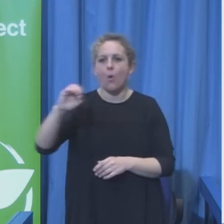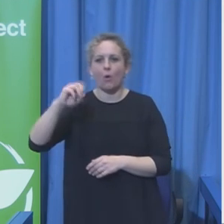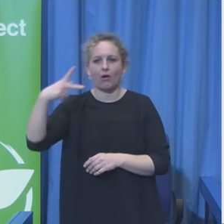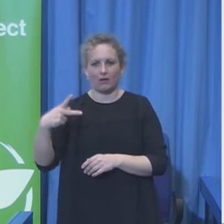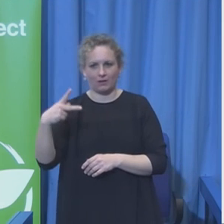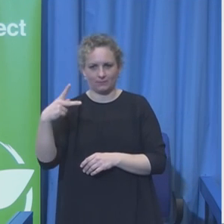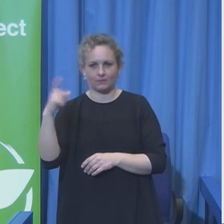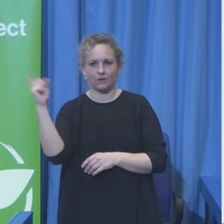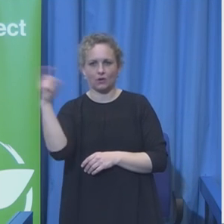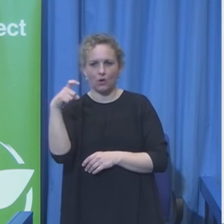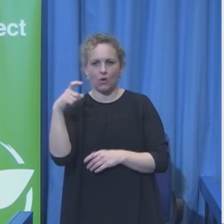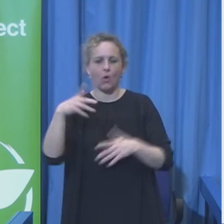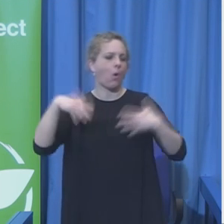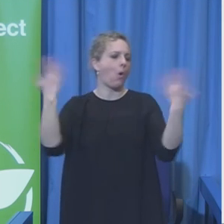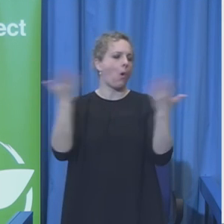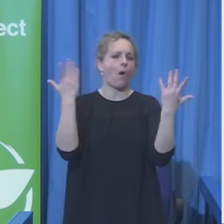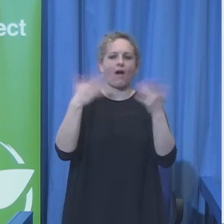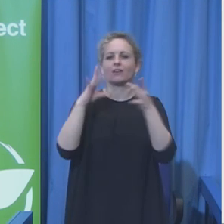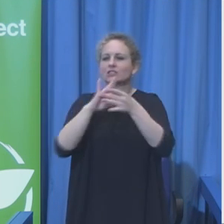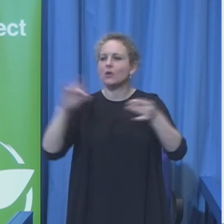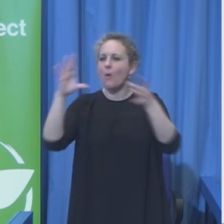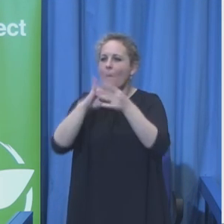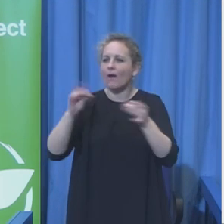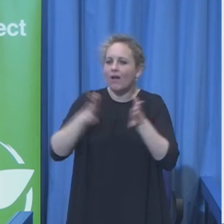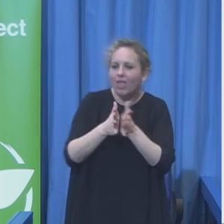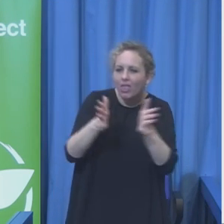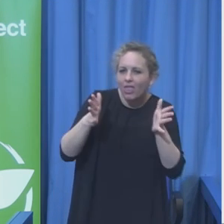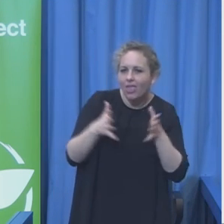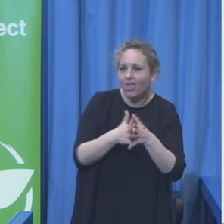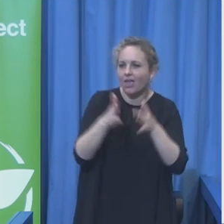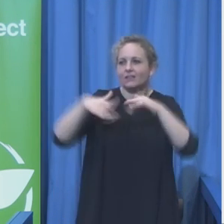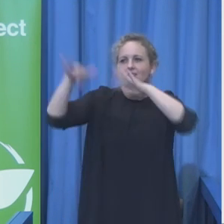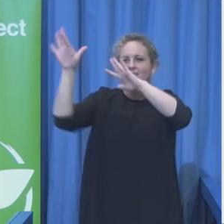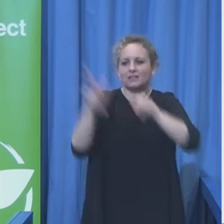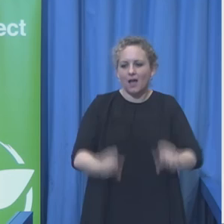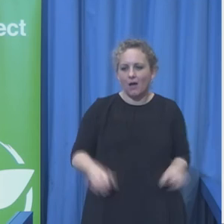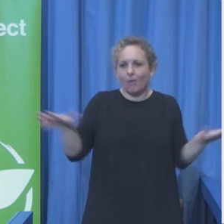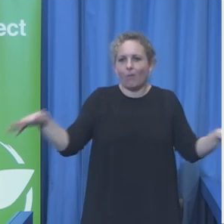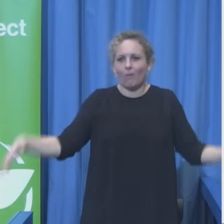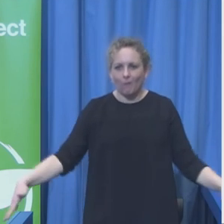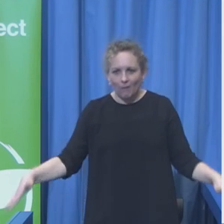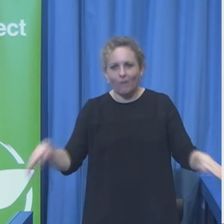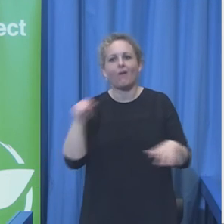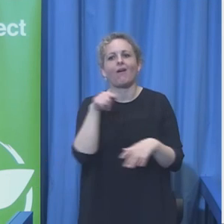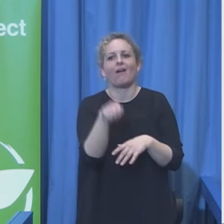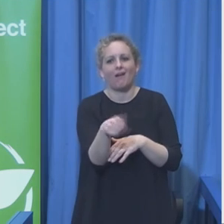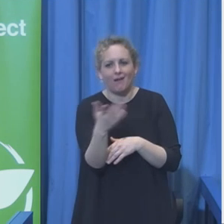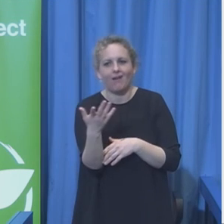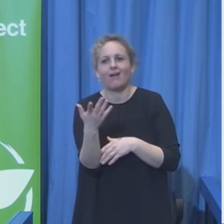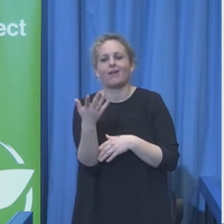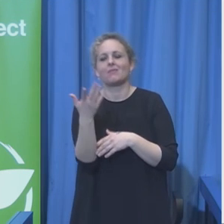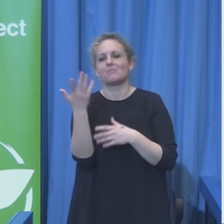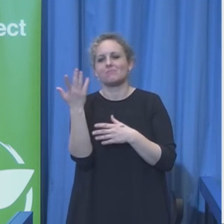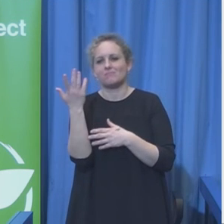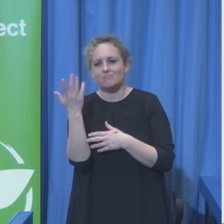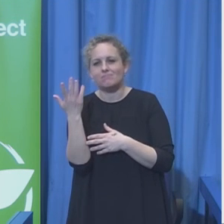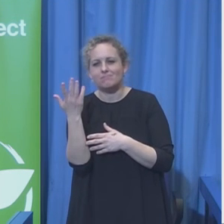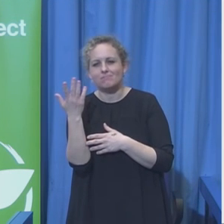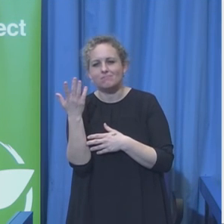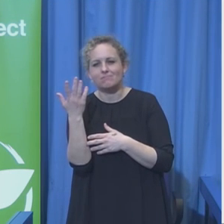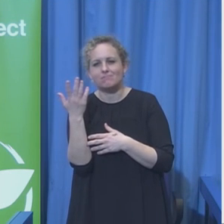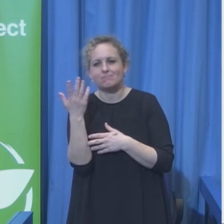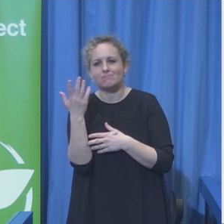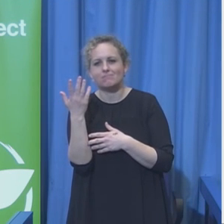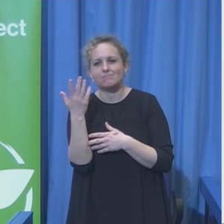deformed body, evil, bad, and a few others I could mention right now. So without even realizing it, we